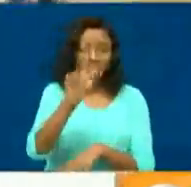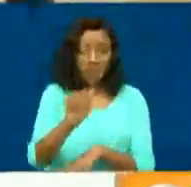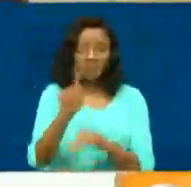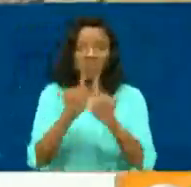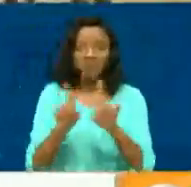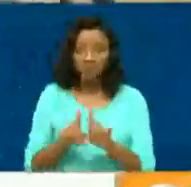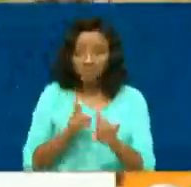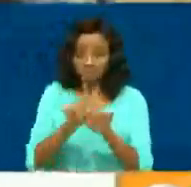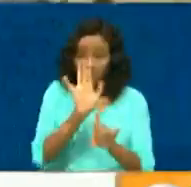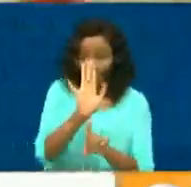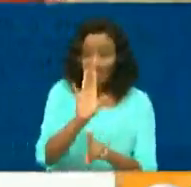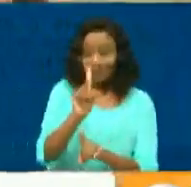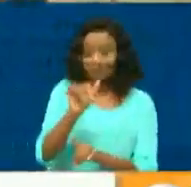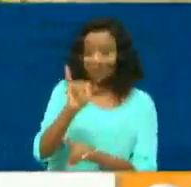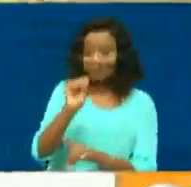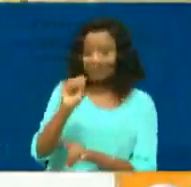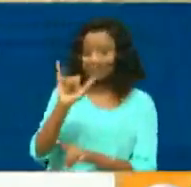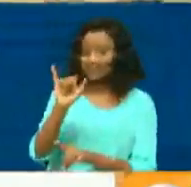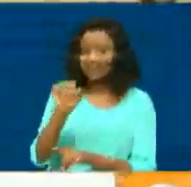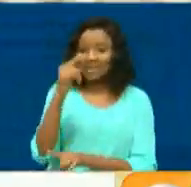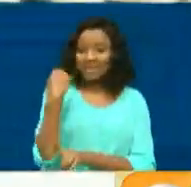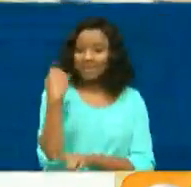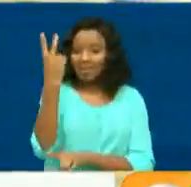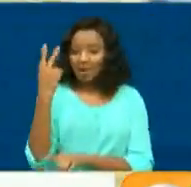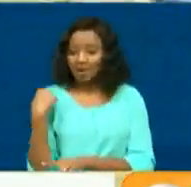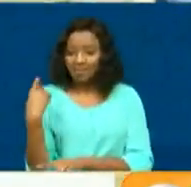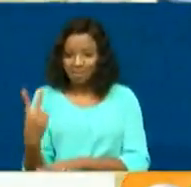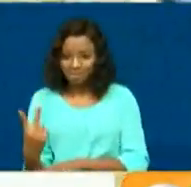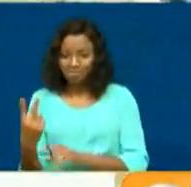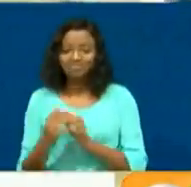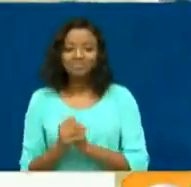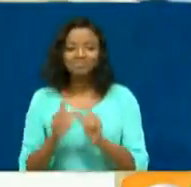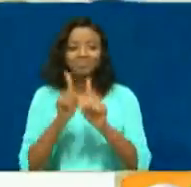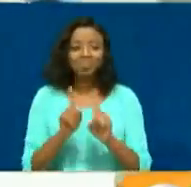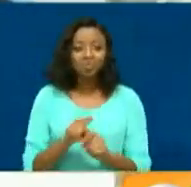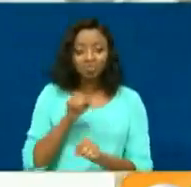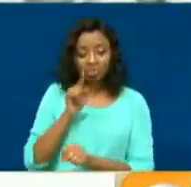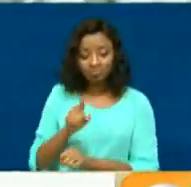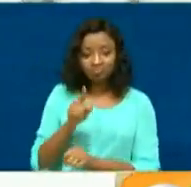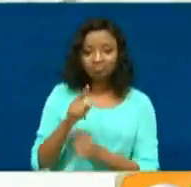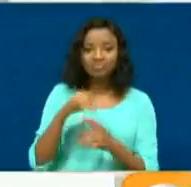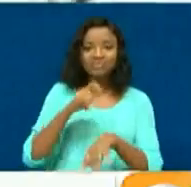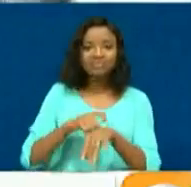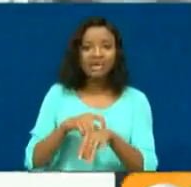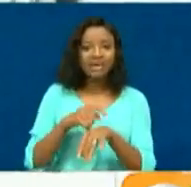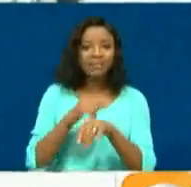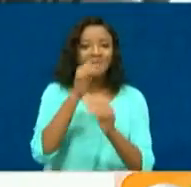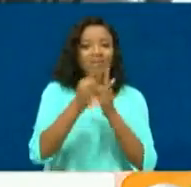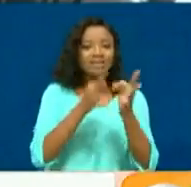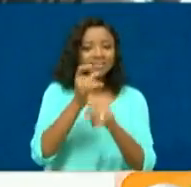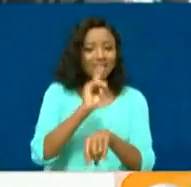Daisy Jepchirchir finished first and second in the 10 kilometers. Jeruto stopped the timer at